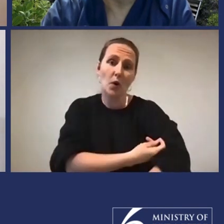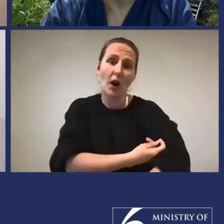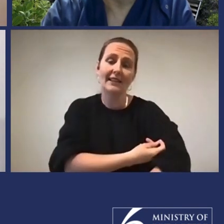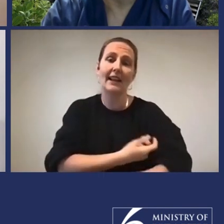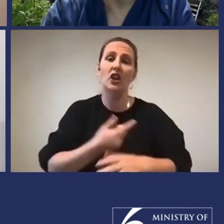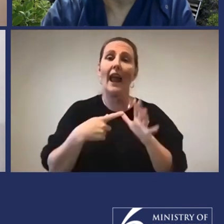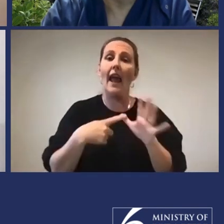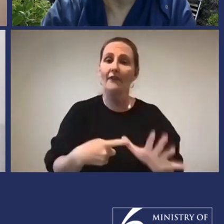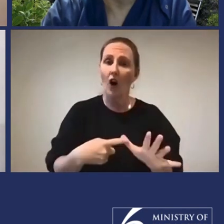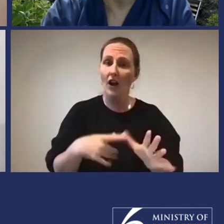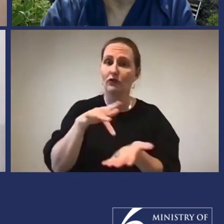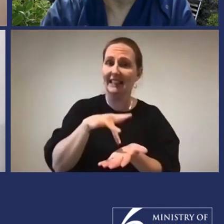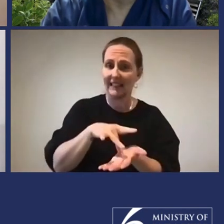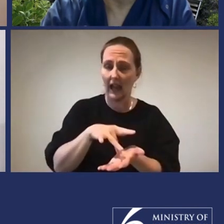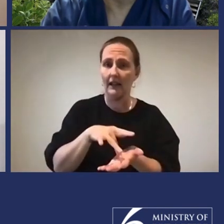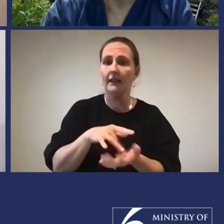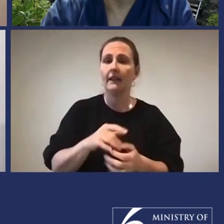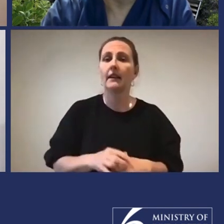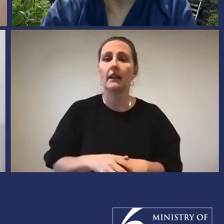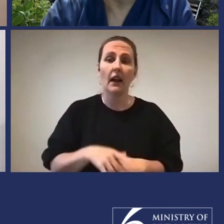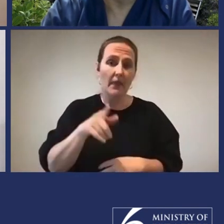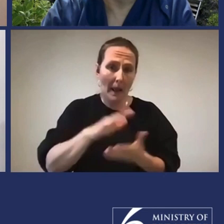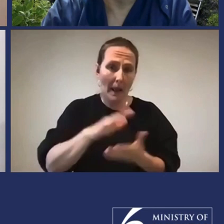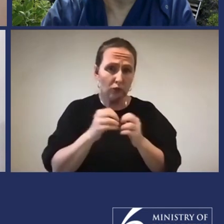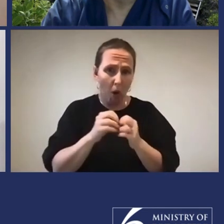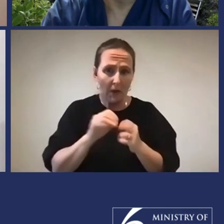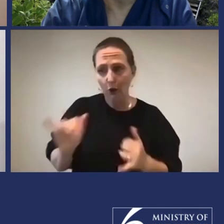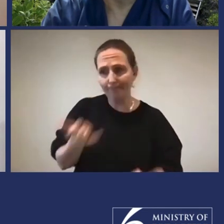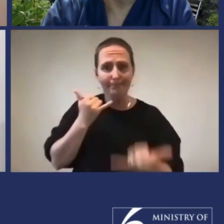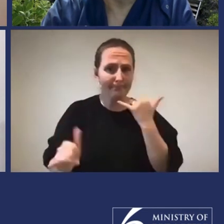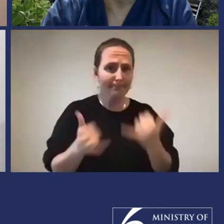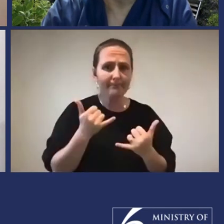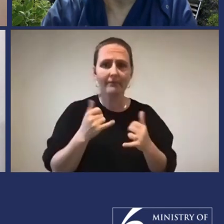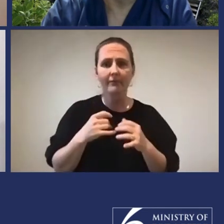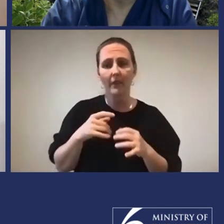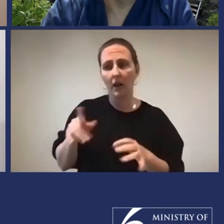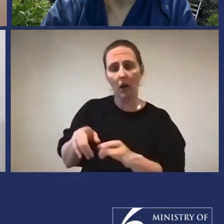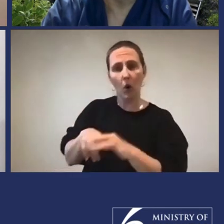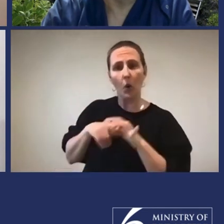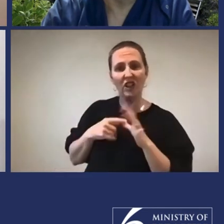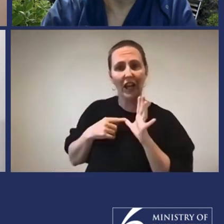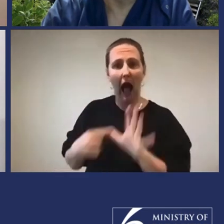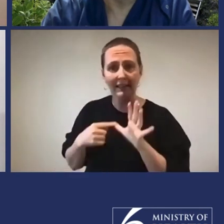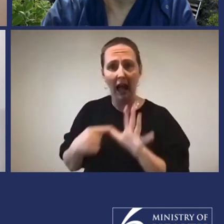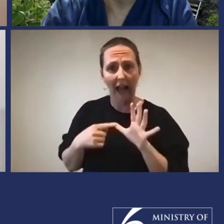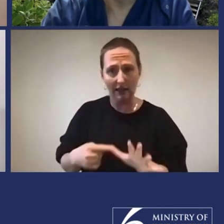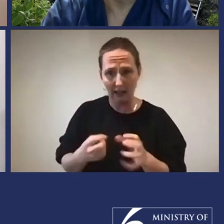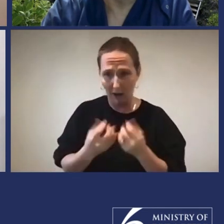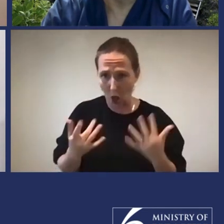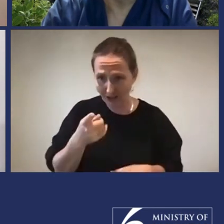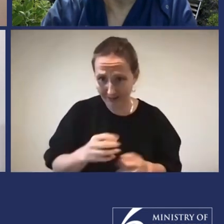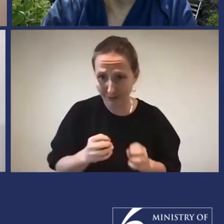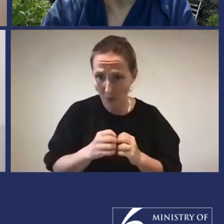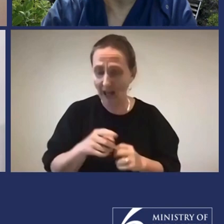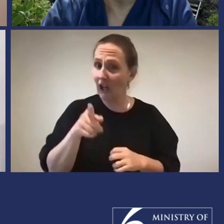kind of means, Bronwyn, that you answer a lot of phone calls, you answer a lot of freaked out people's questions. Can you